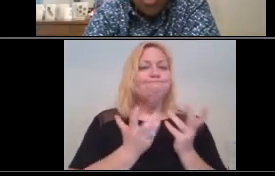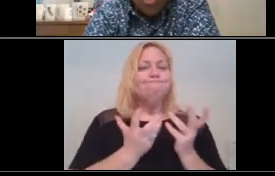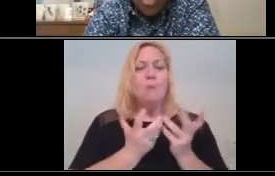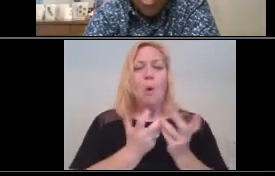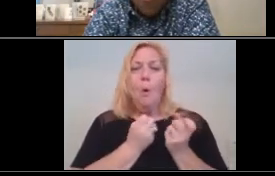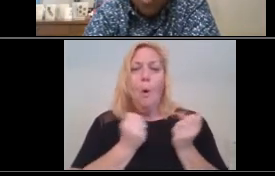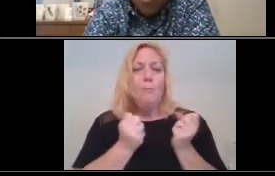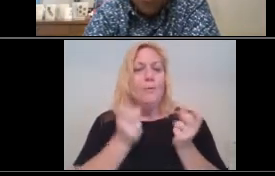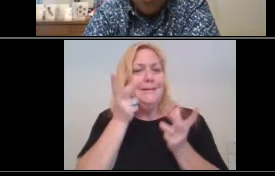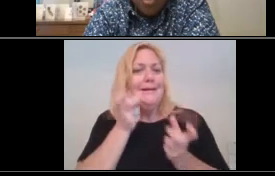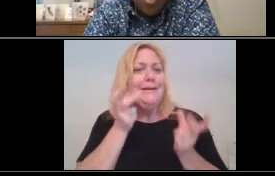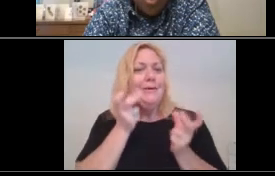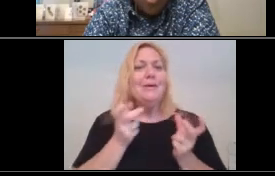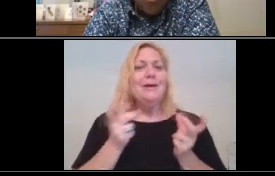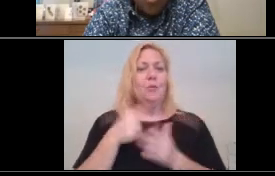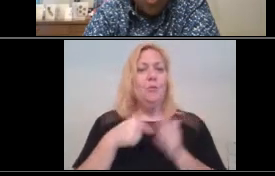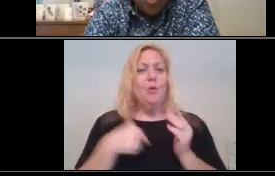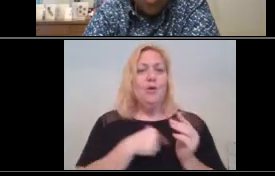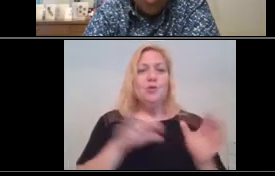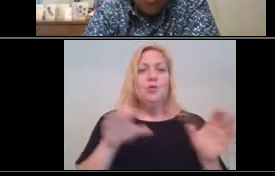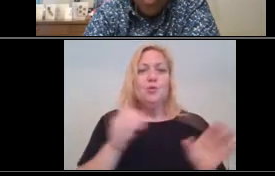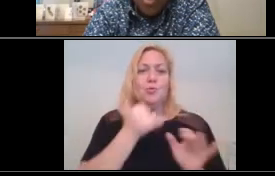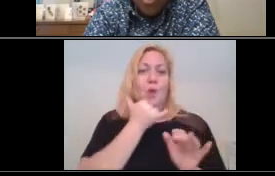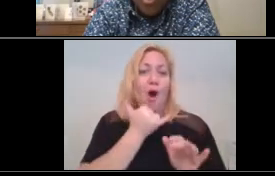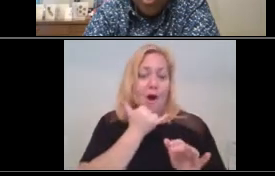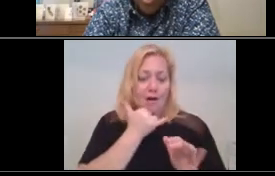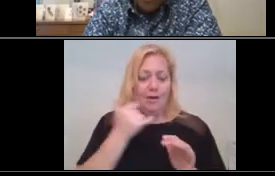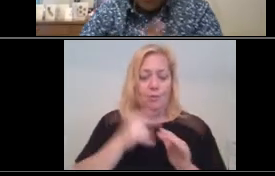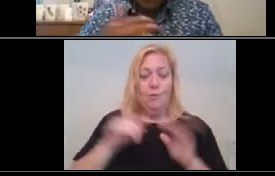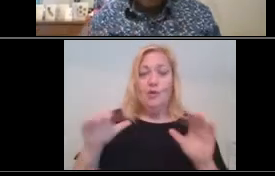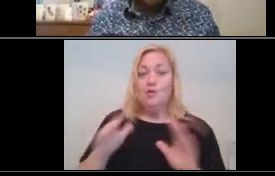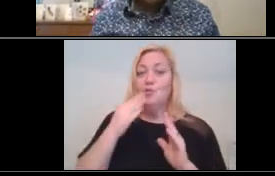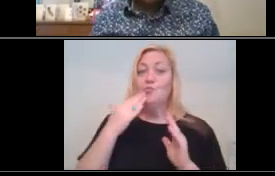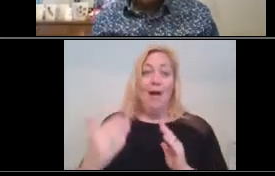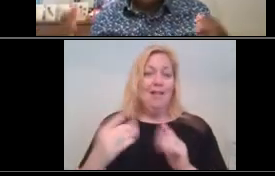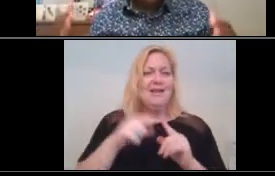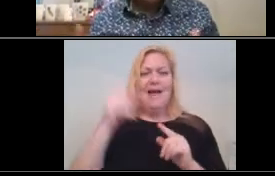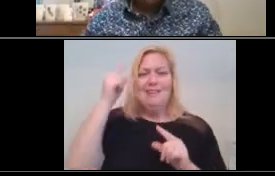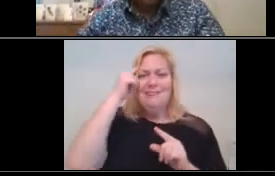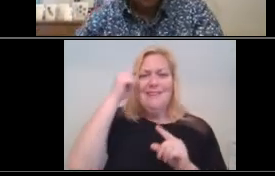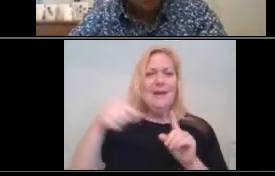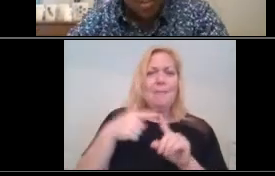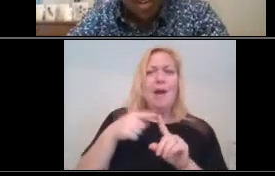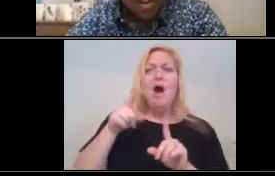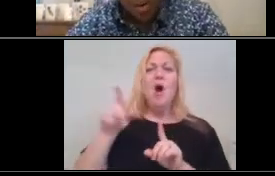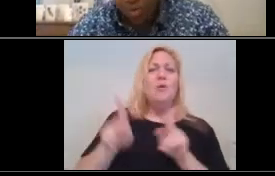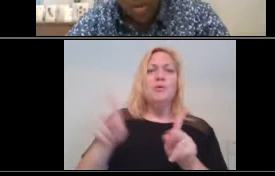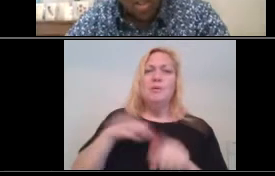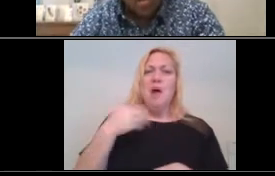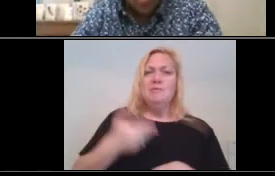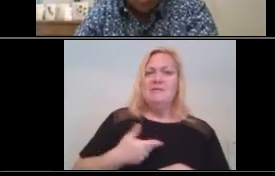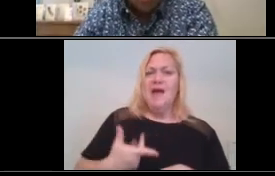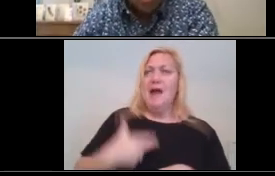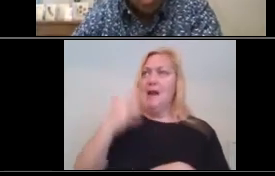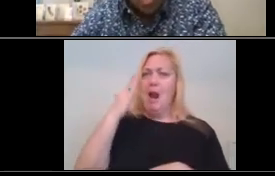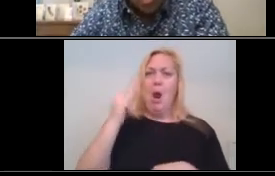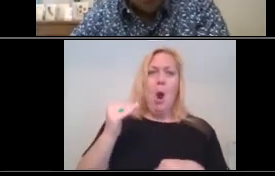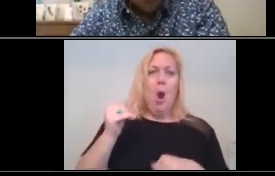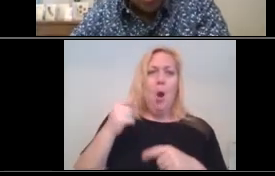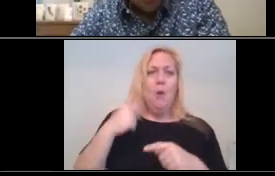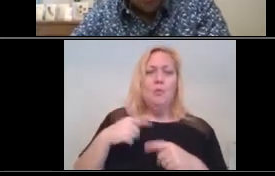openness to hearing what we do wrong and what we do well, and not think about it as folks are going to be really upset and I hope we can receive